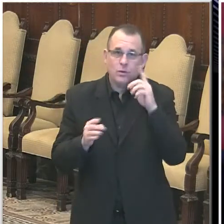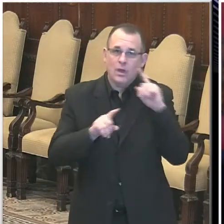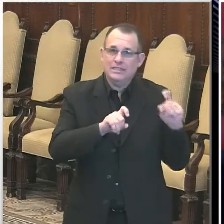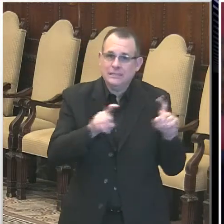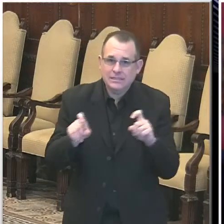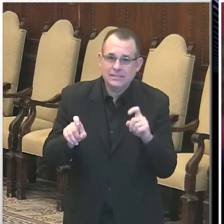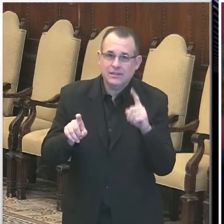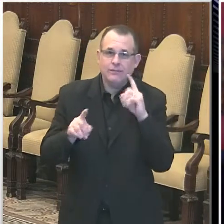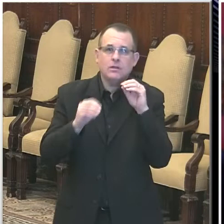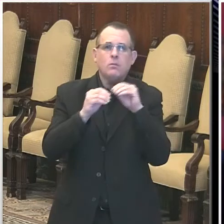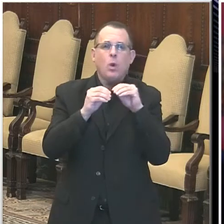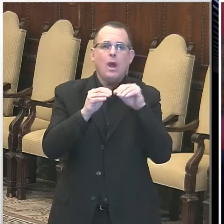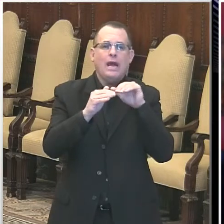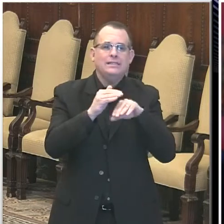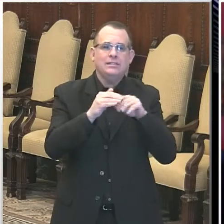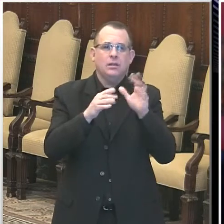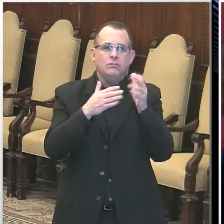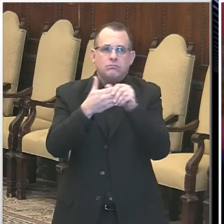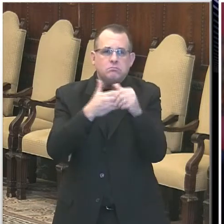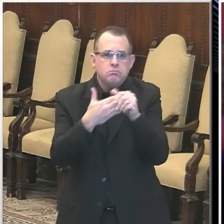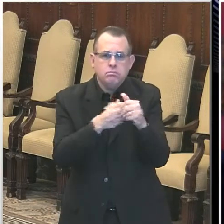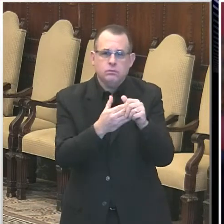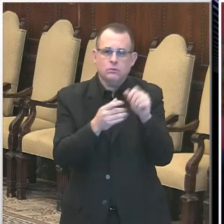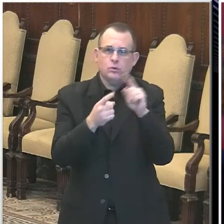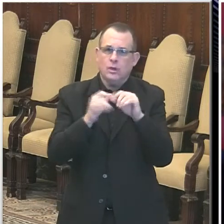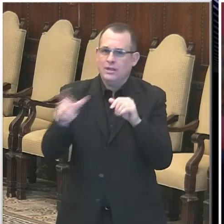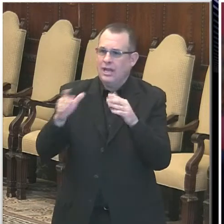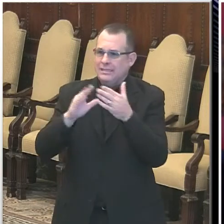or more flexible to reach this community?